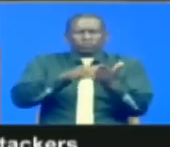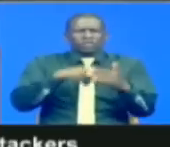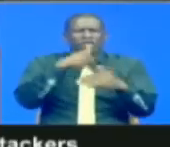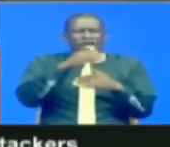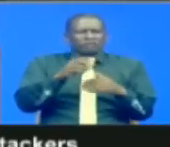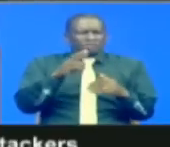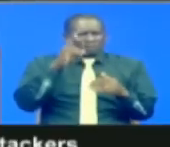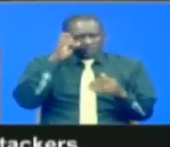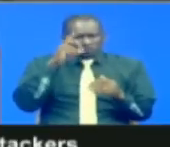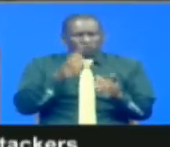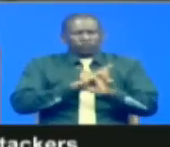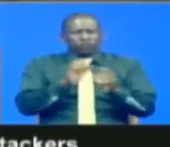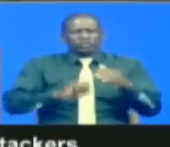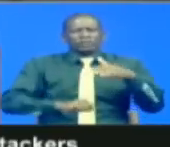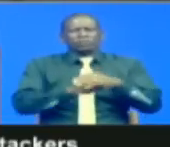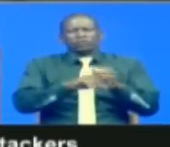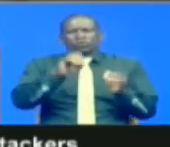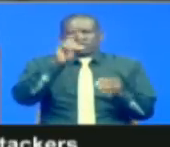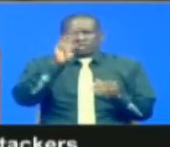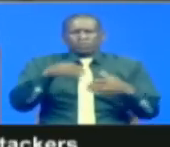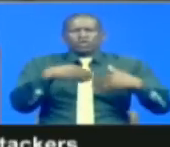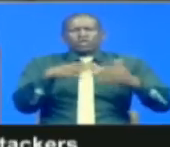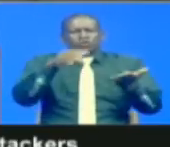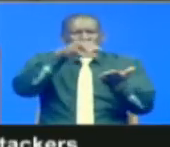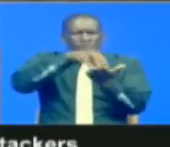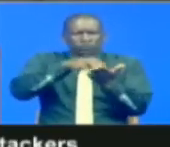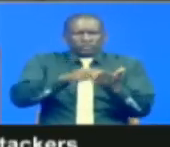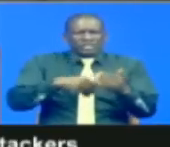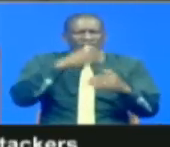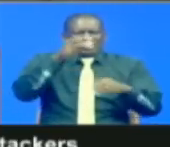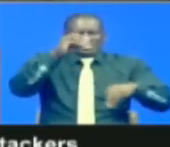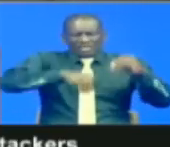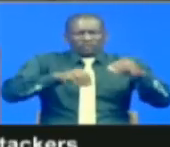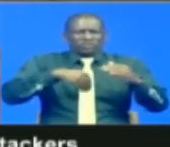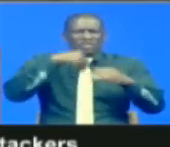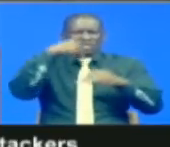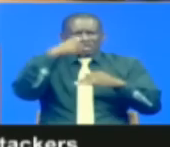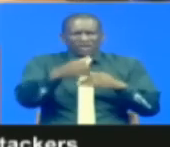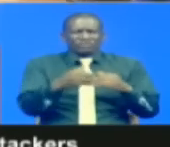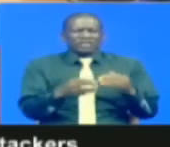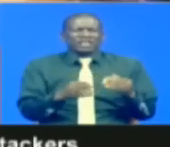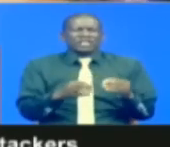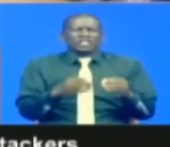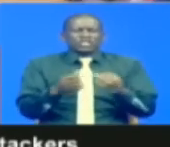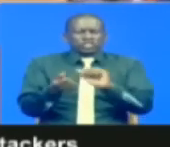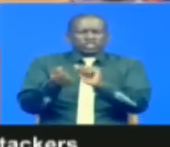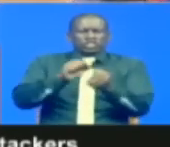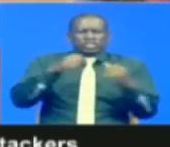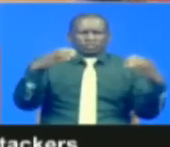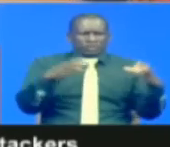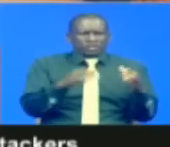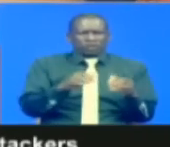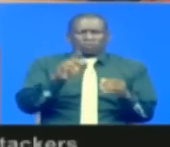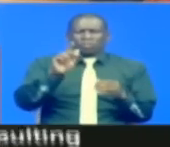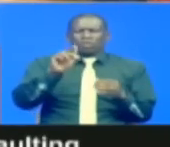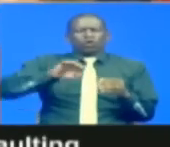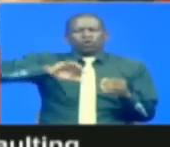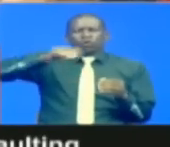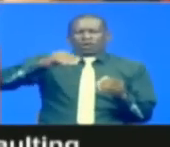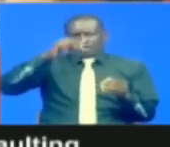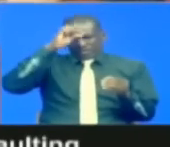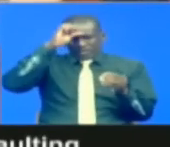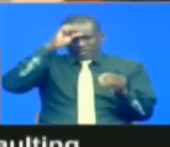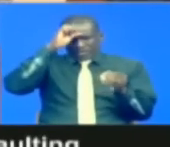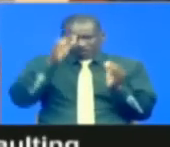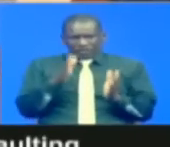of disloyalty. He lost his seat in the following election after he ran on the Labour Party ticket. Kwale Governor Salim Vuria also rebelled